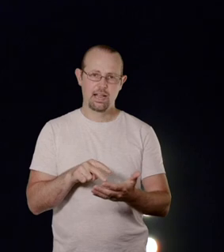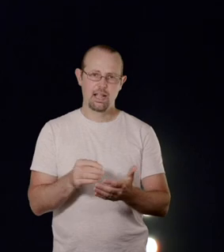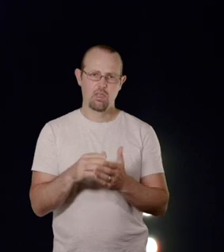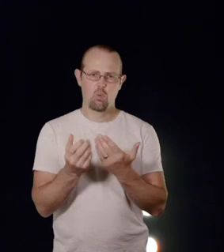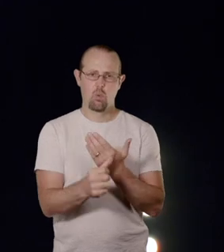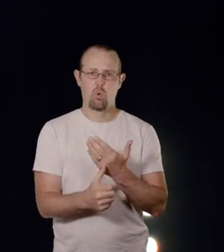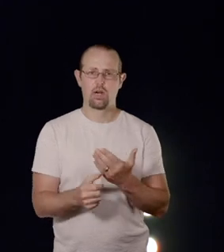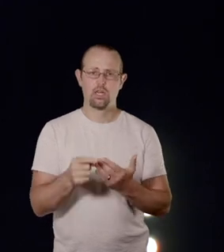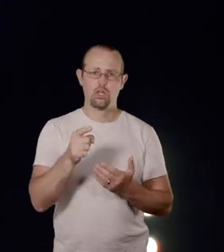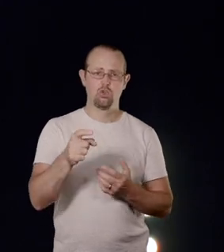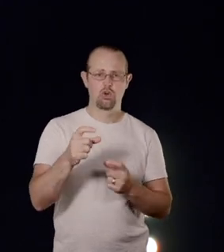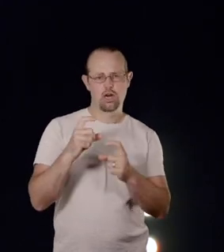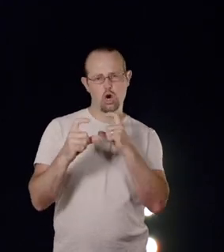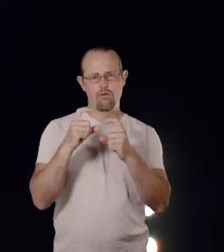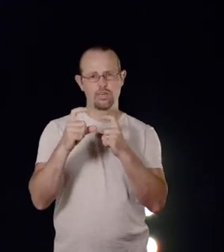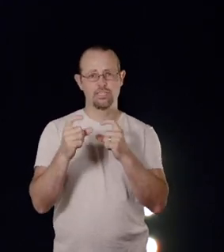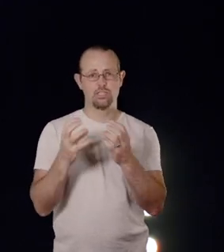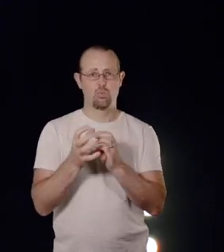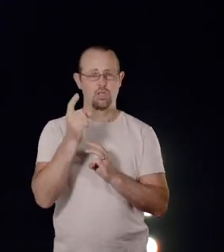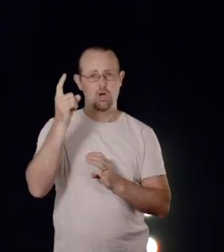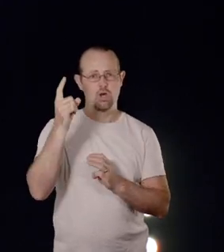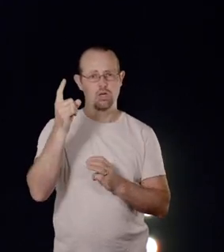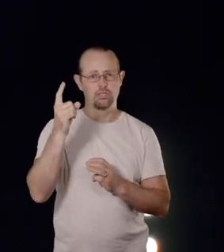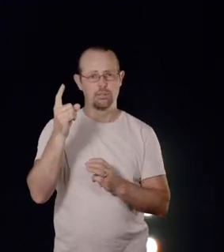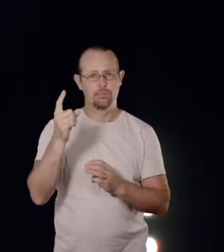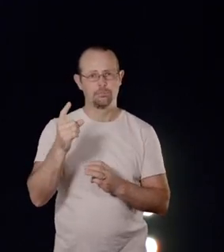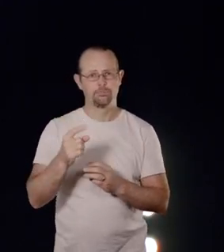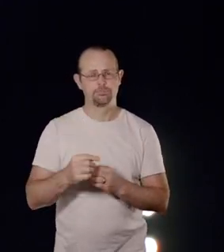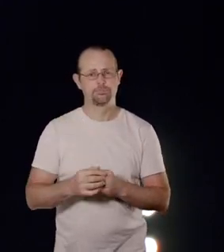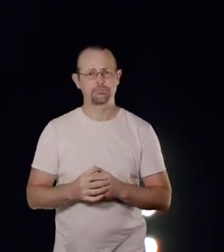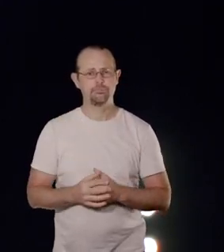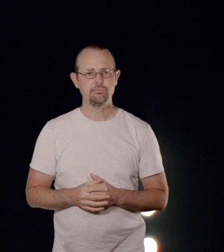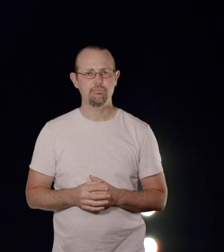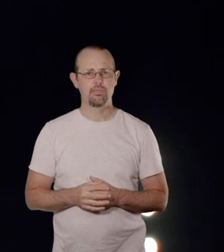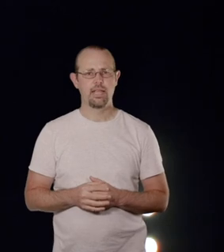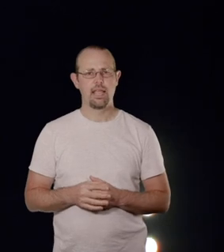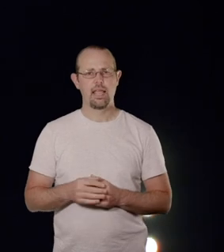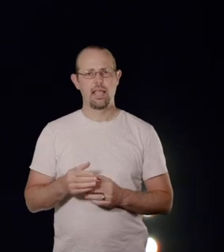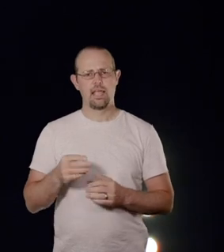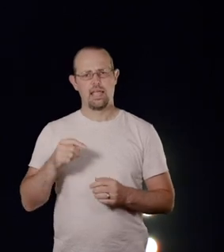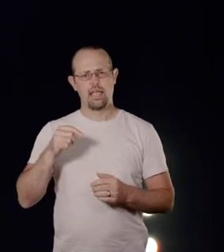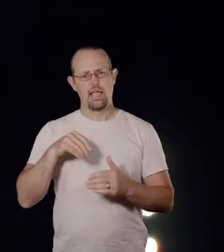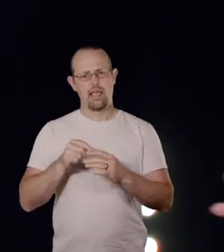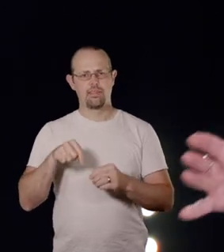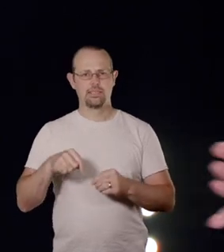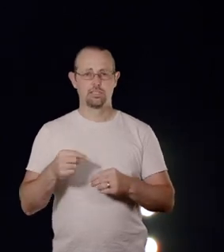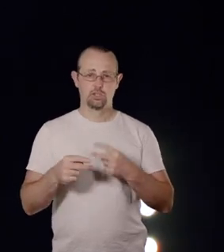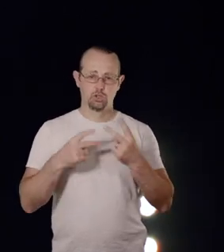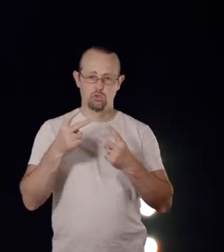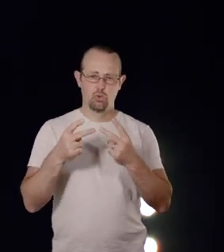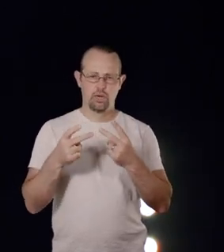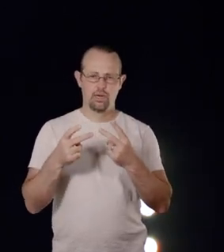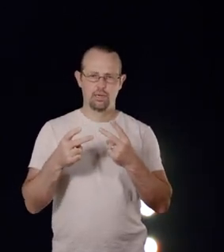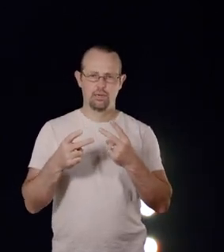He's in conversation with you. I'm conscious, folks, as we go through this story, that there are some unusual things in